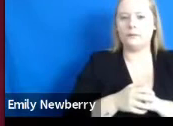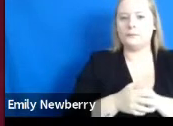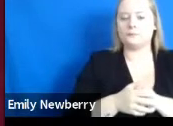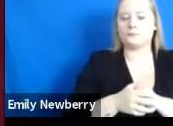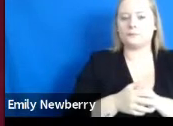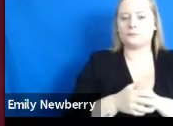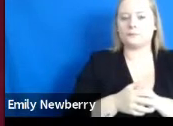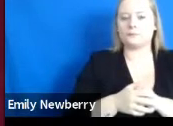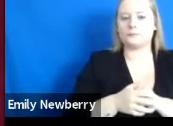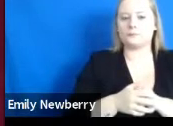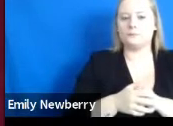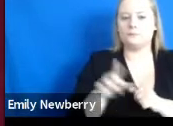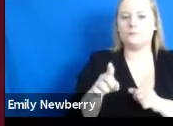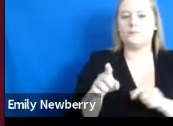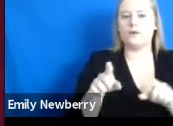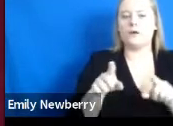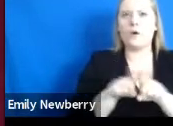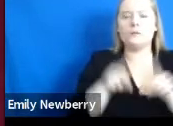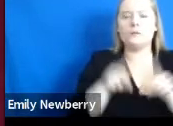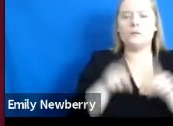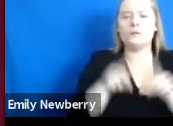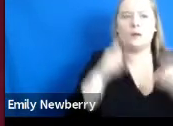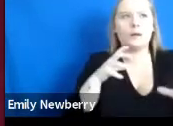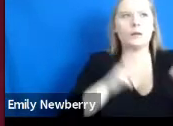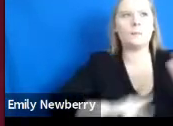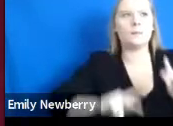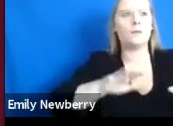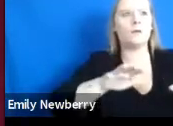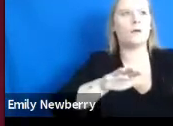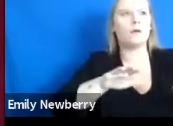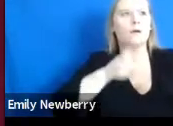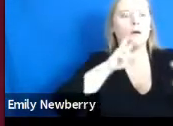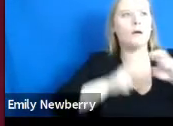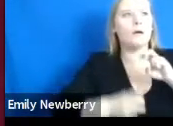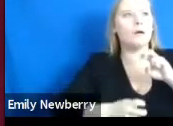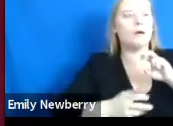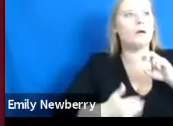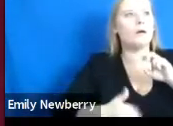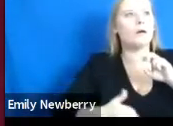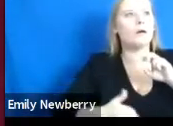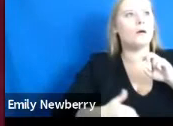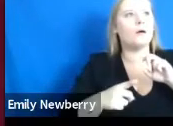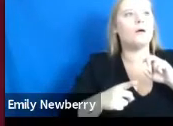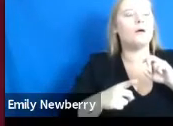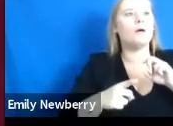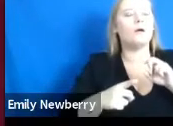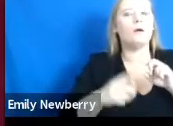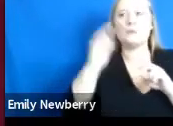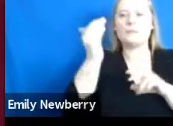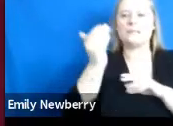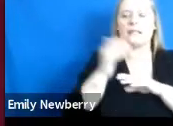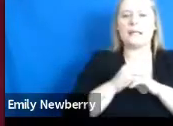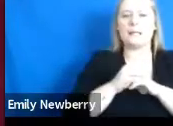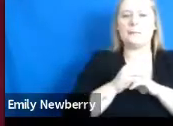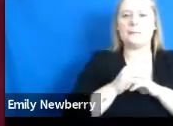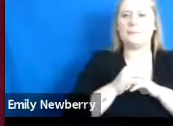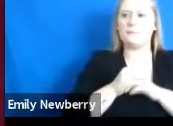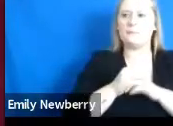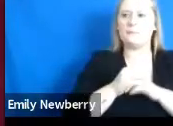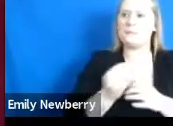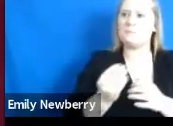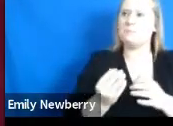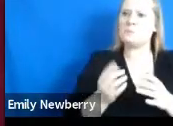they also marveled at the people who seemed to be thriving,